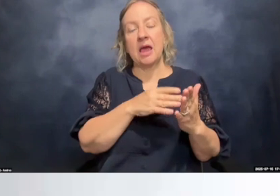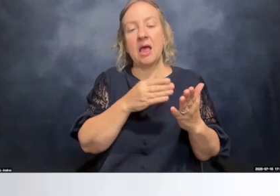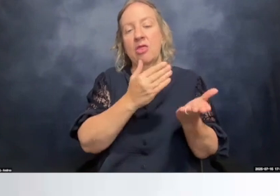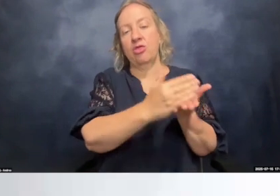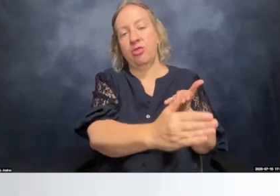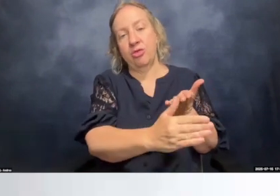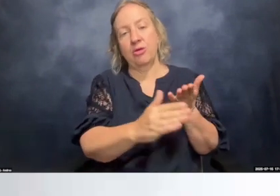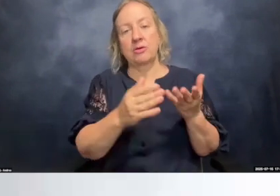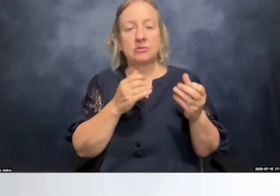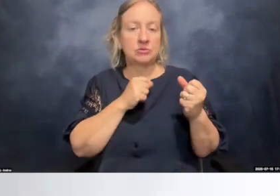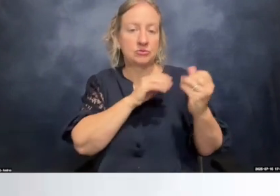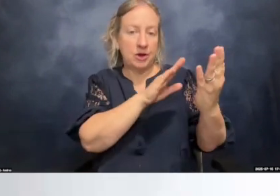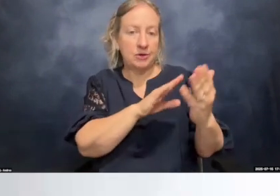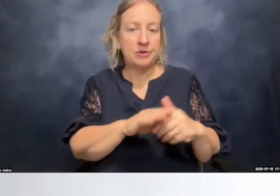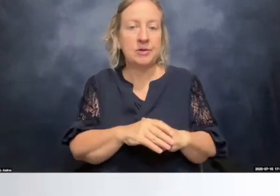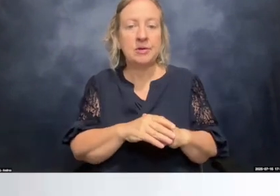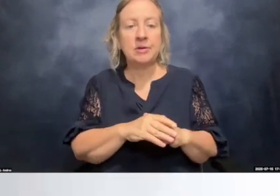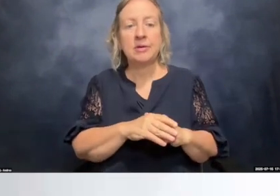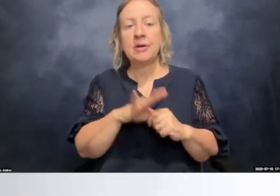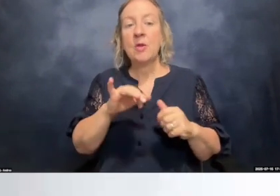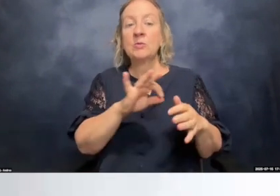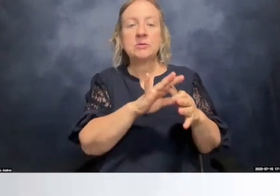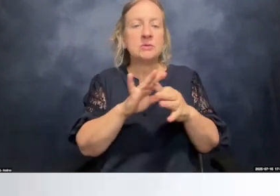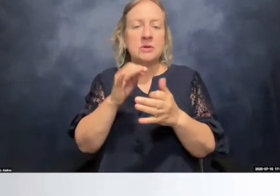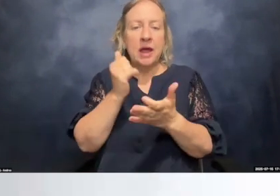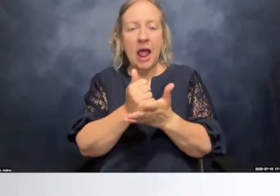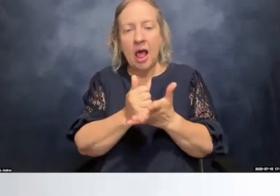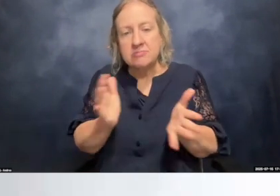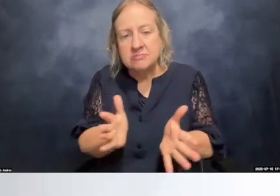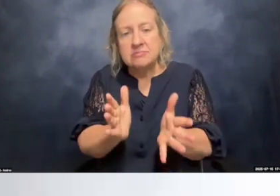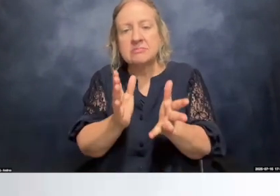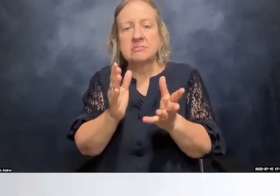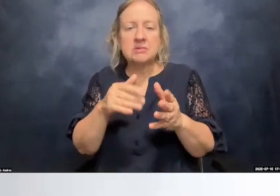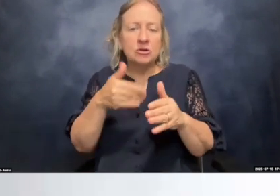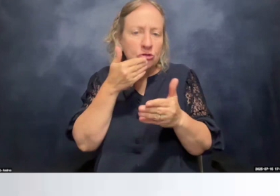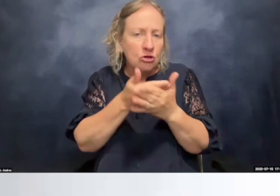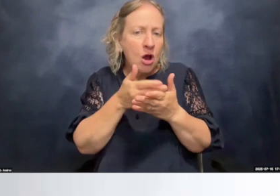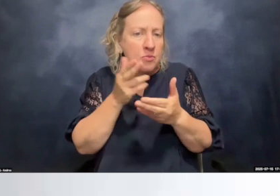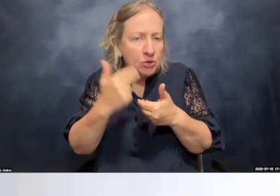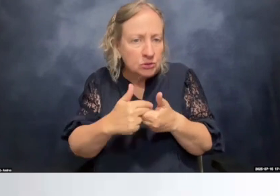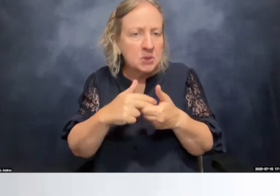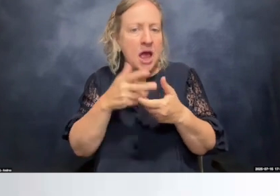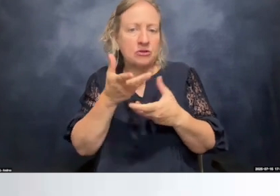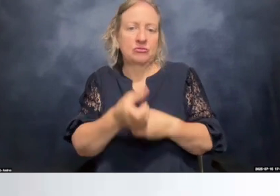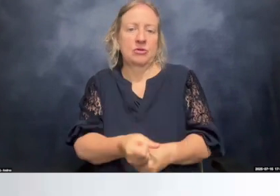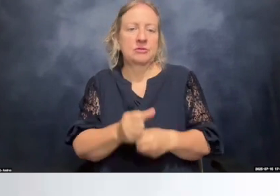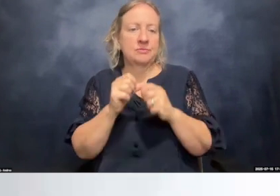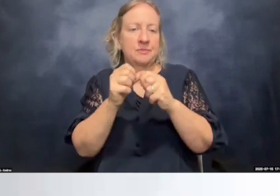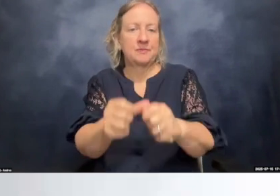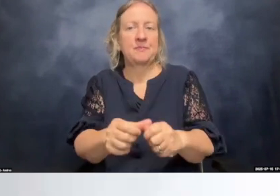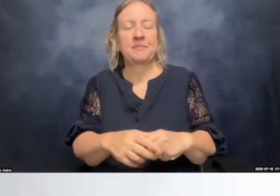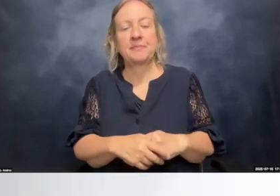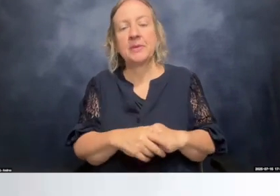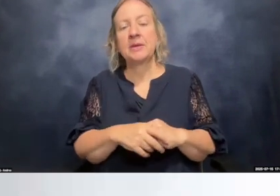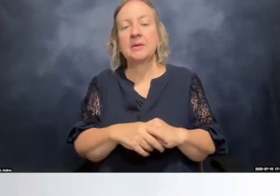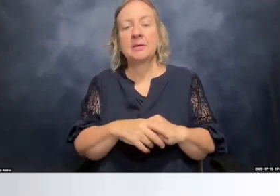and encourage more meaningful participation. Just as important is who we include in the planning process.